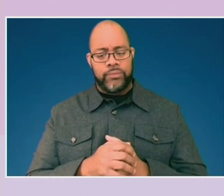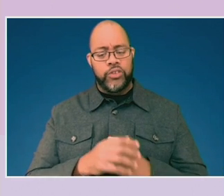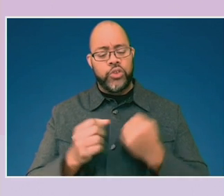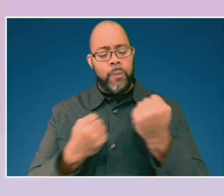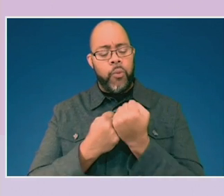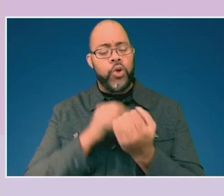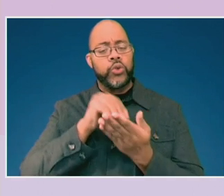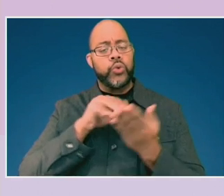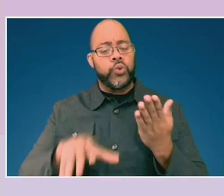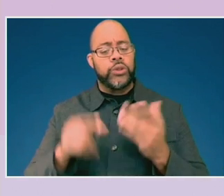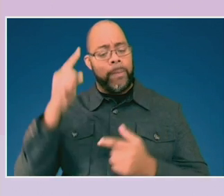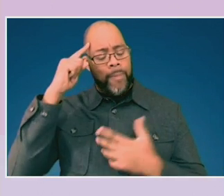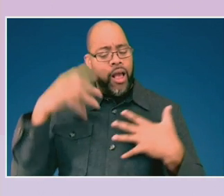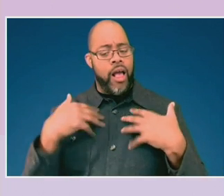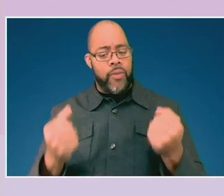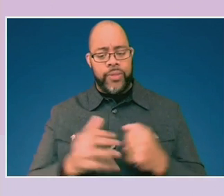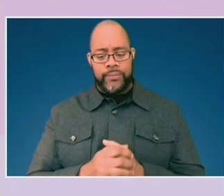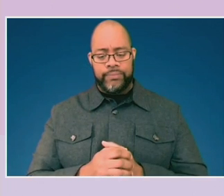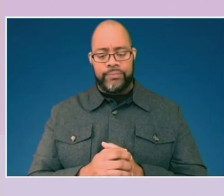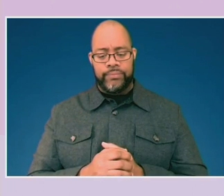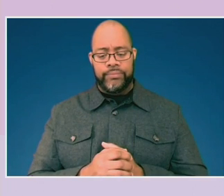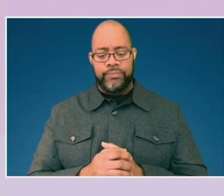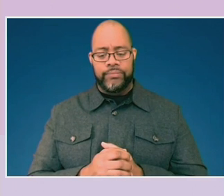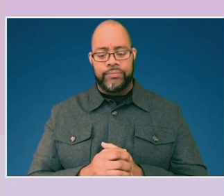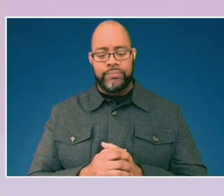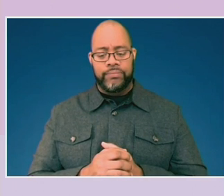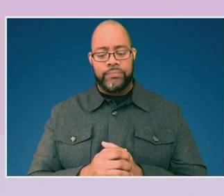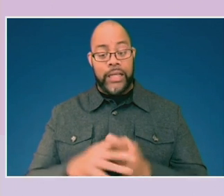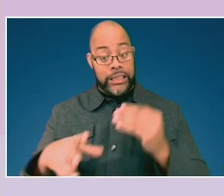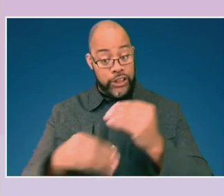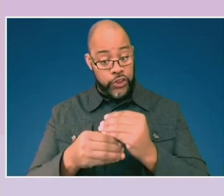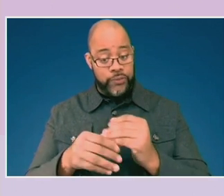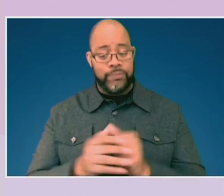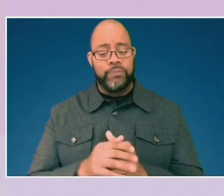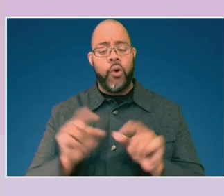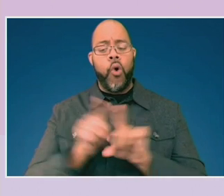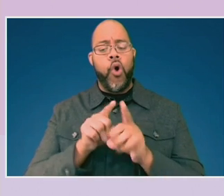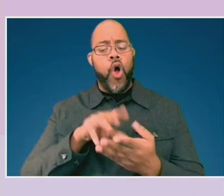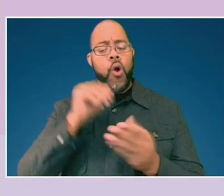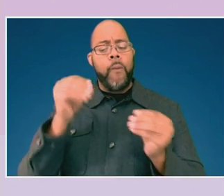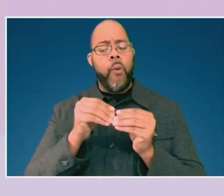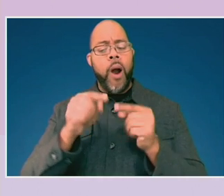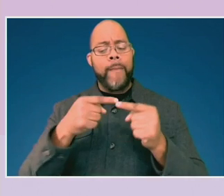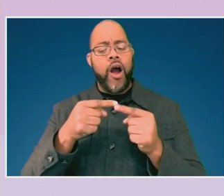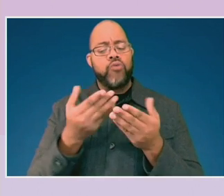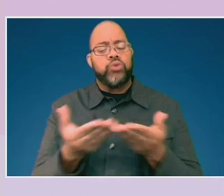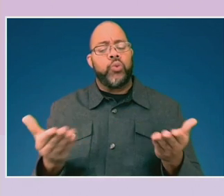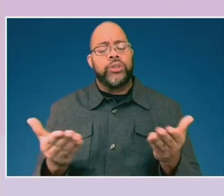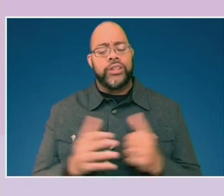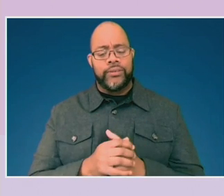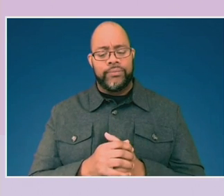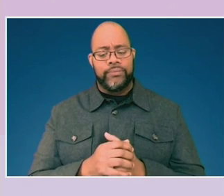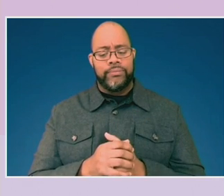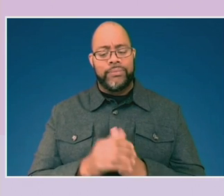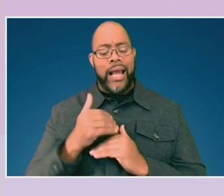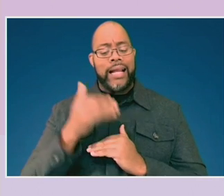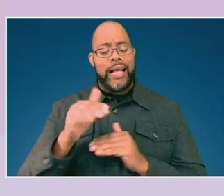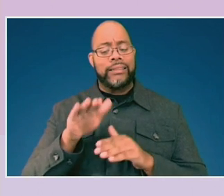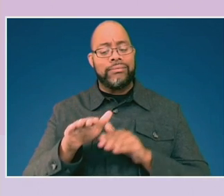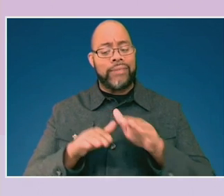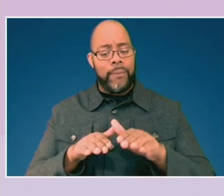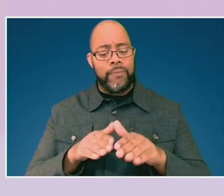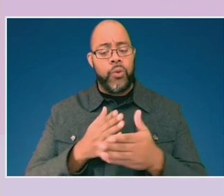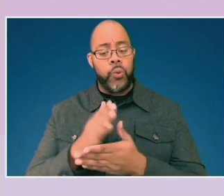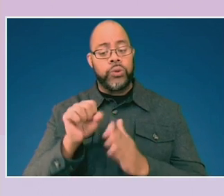students' mental health. In addition, you'll also learn more about resources and next steps for states